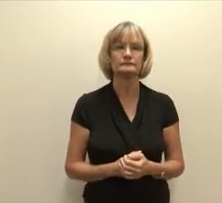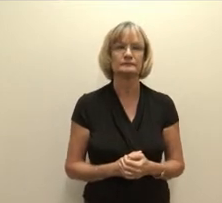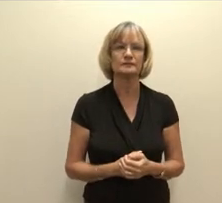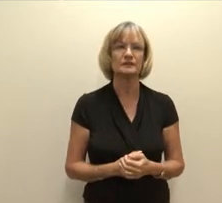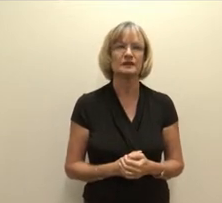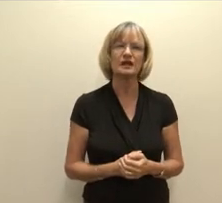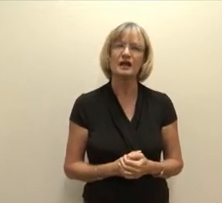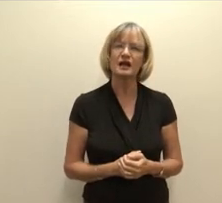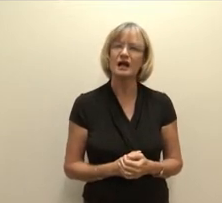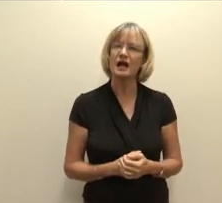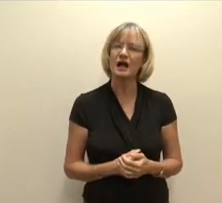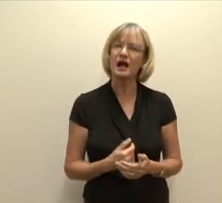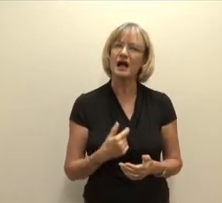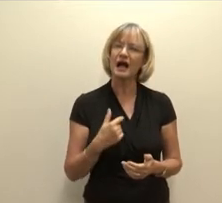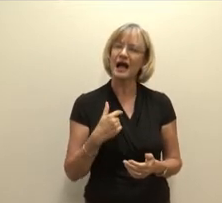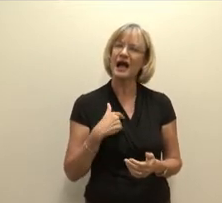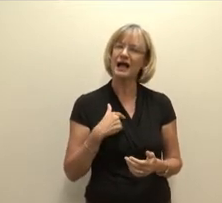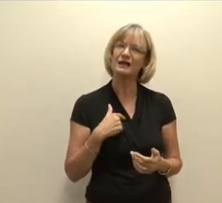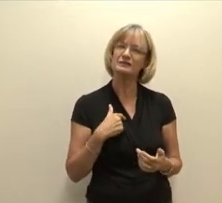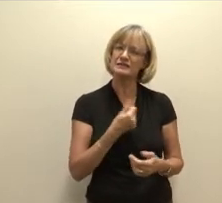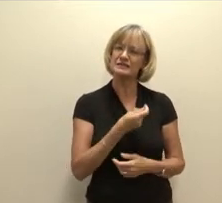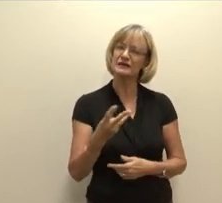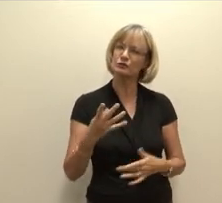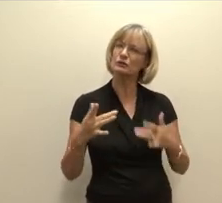I have quite a few concerns.